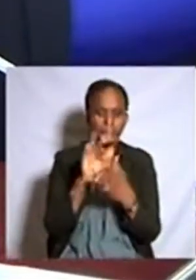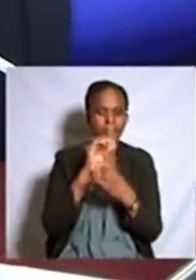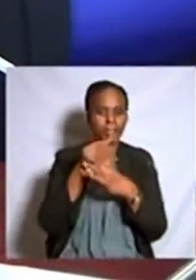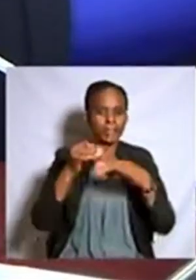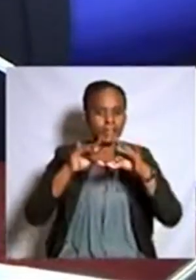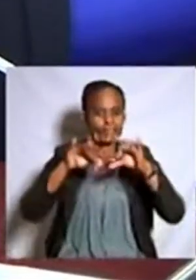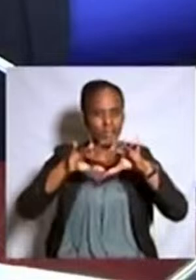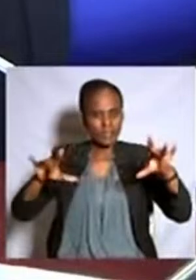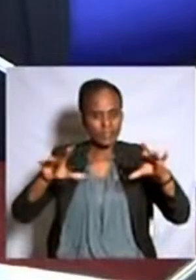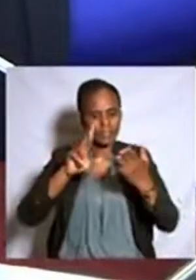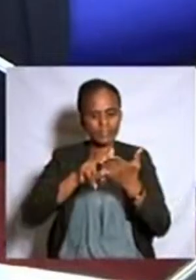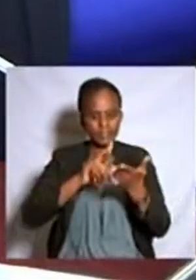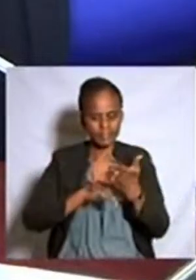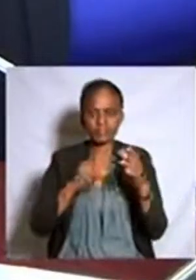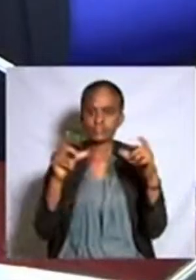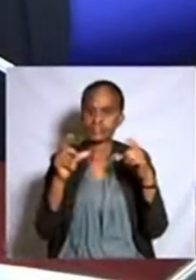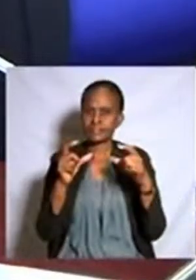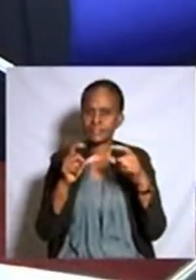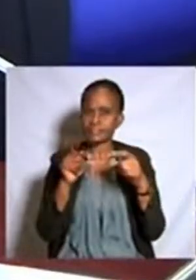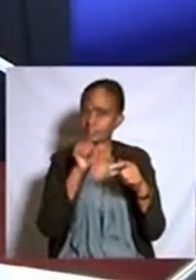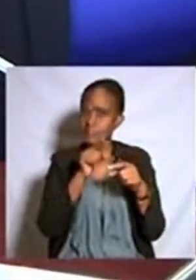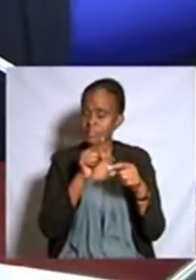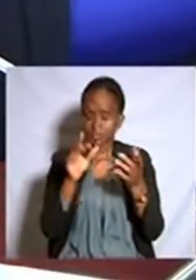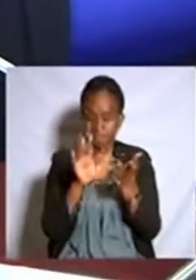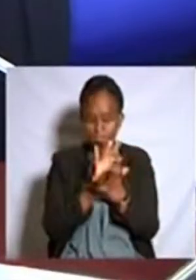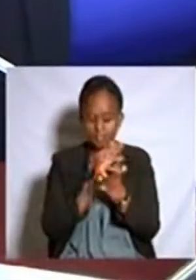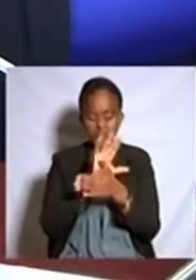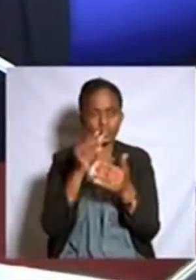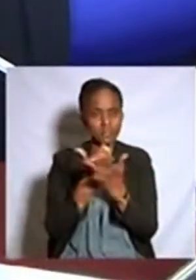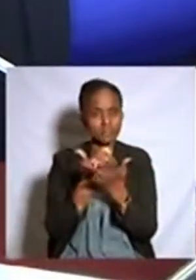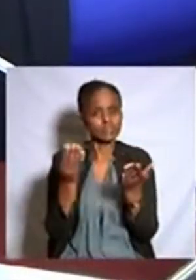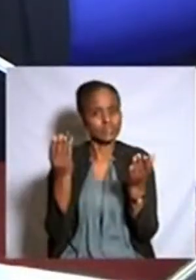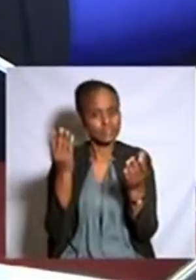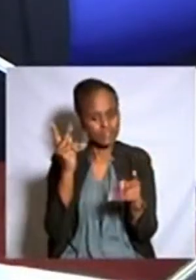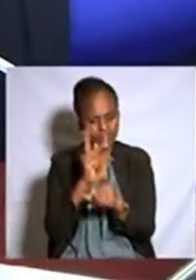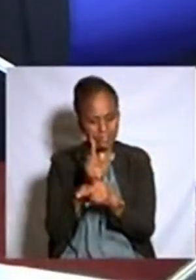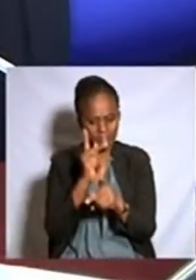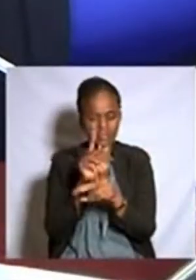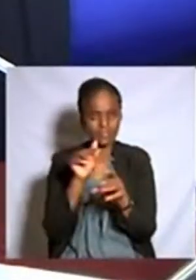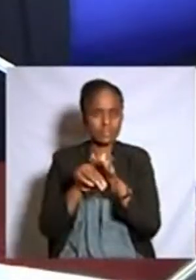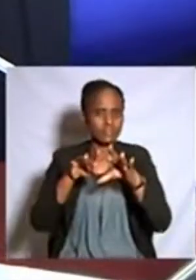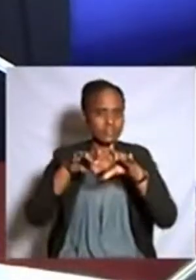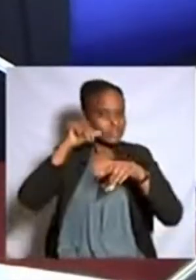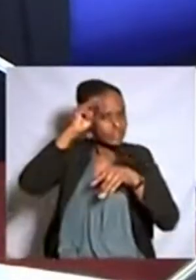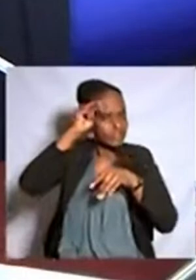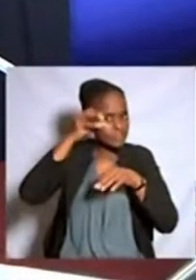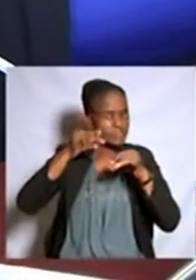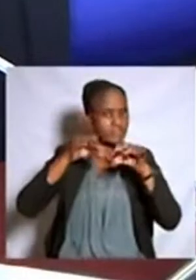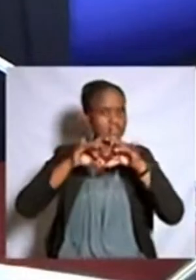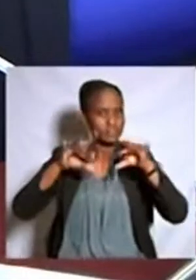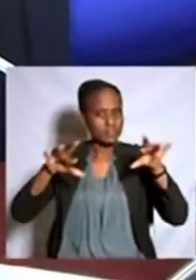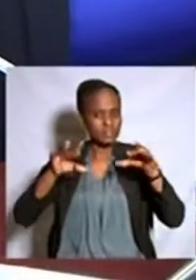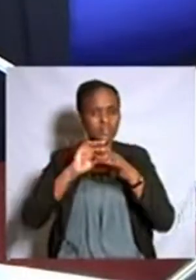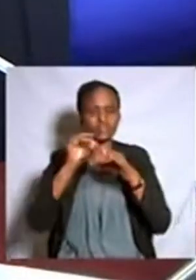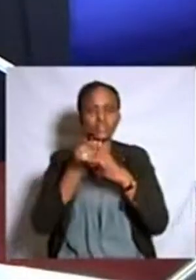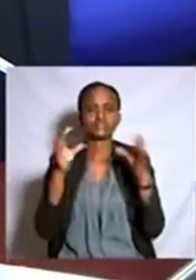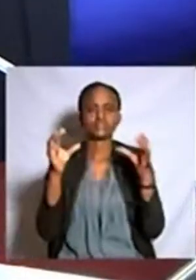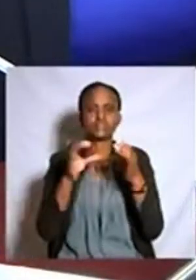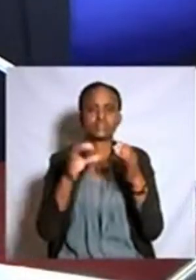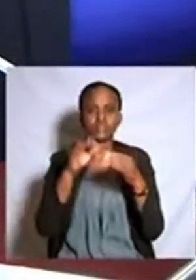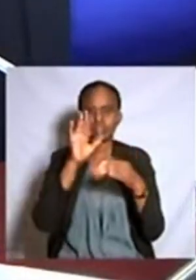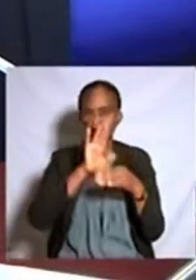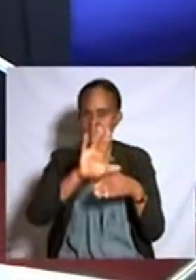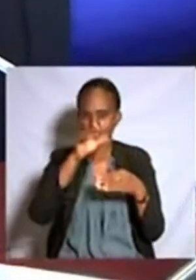record cards. The security documents were lodged at the Ministry of Lands and the Council for